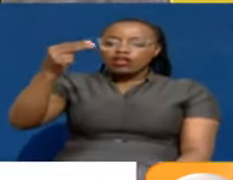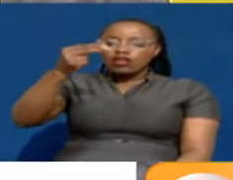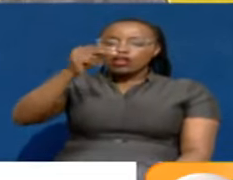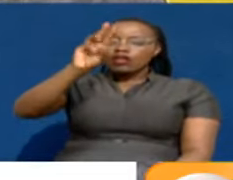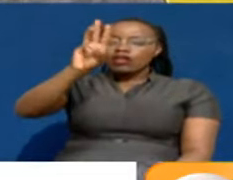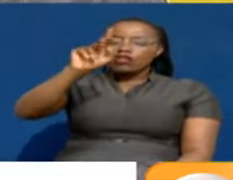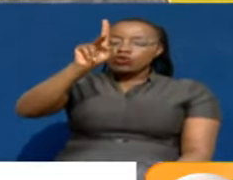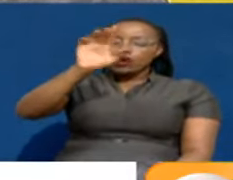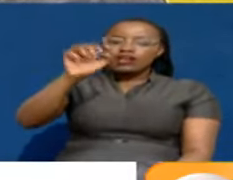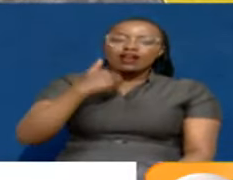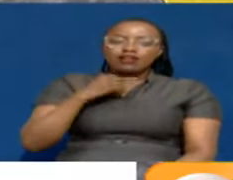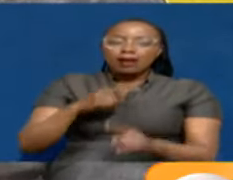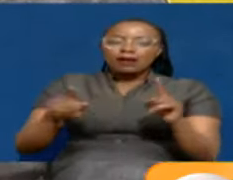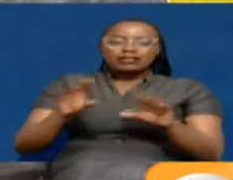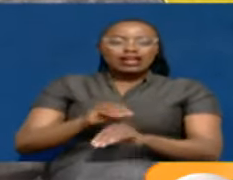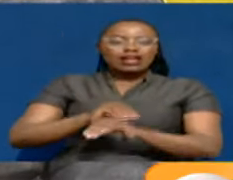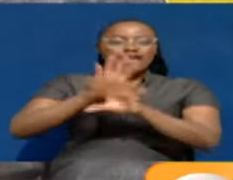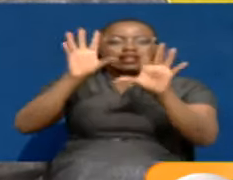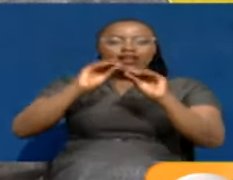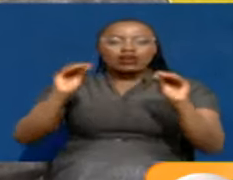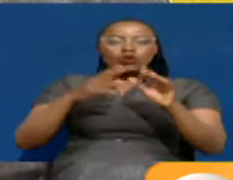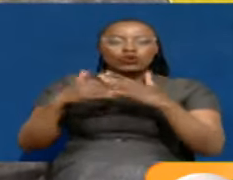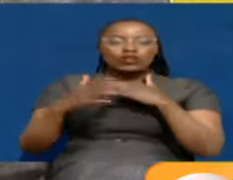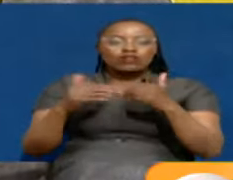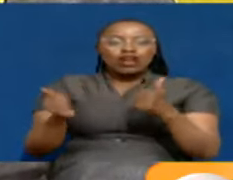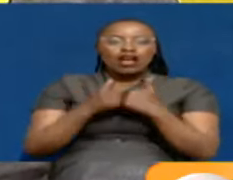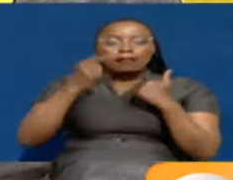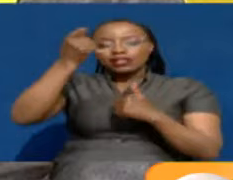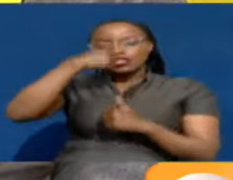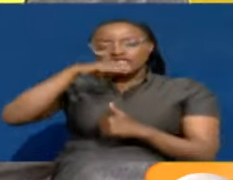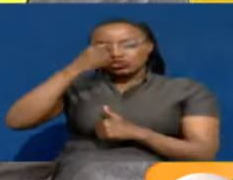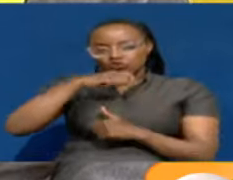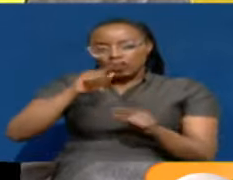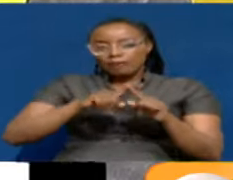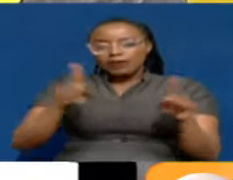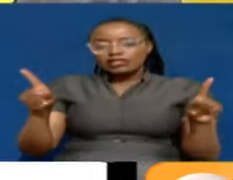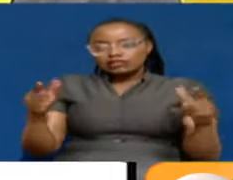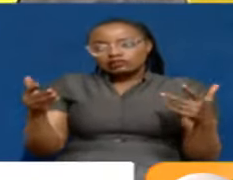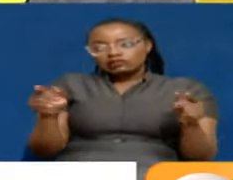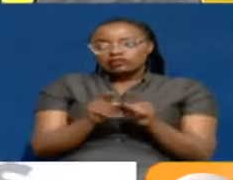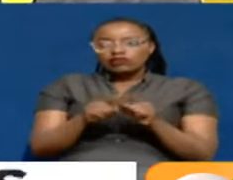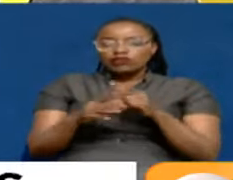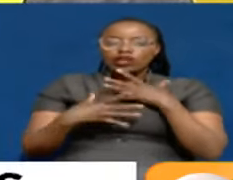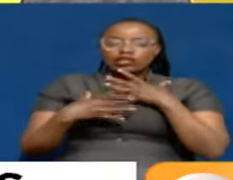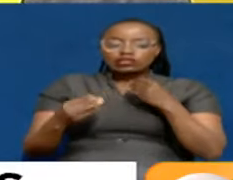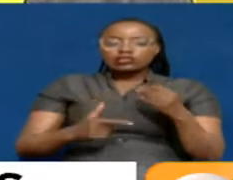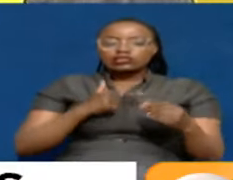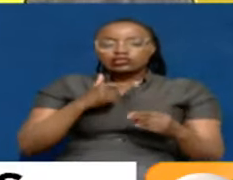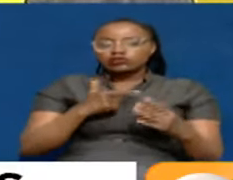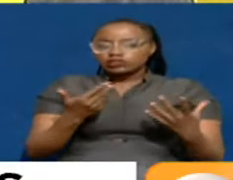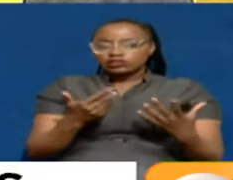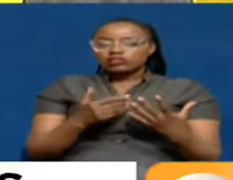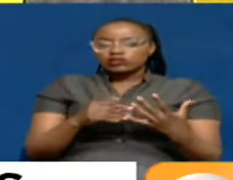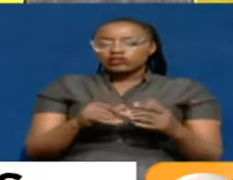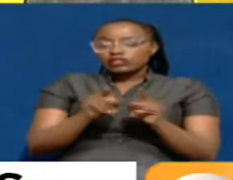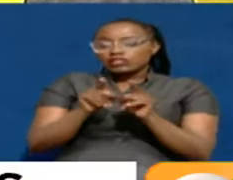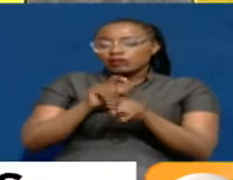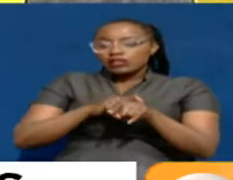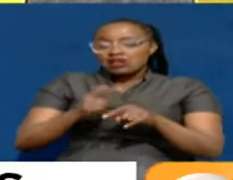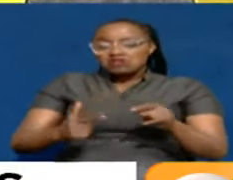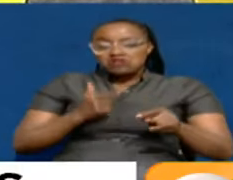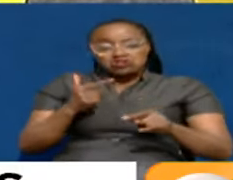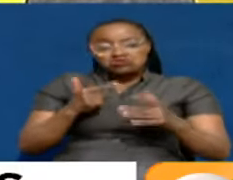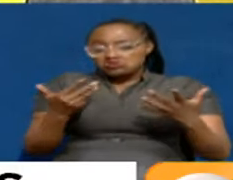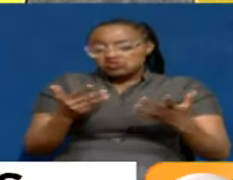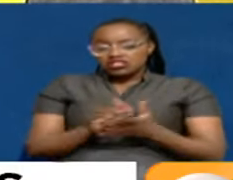some, it's not very clear actually what will happen with Kitui. But an interesting tour. Yeah. Season of tours,